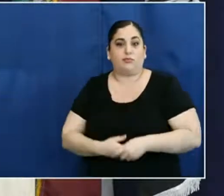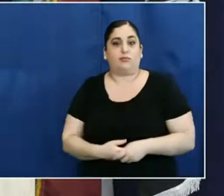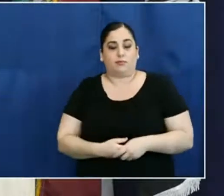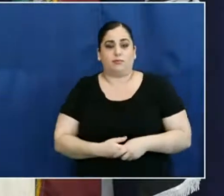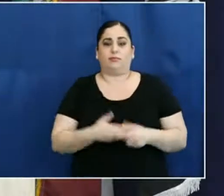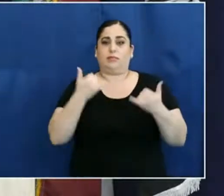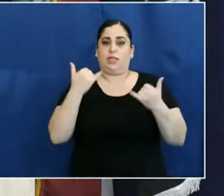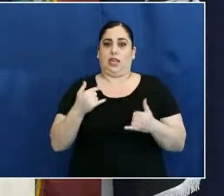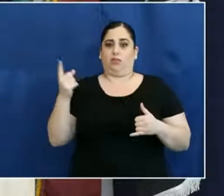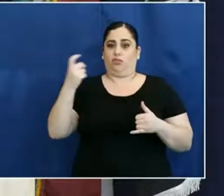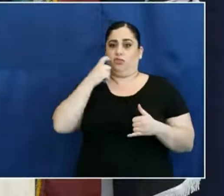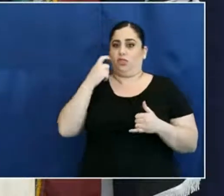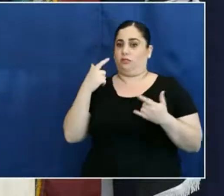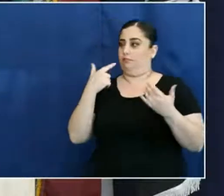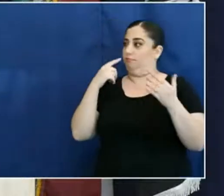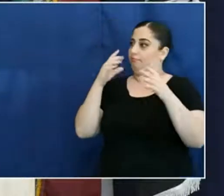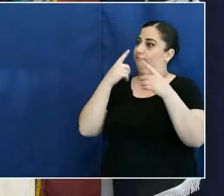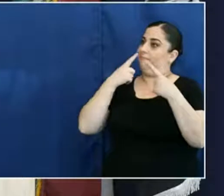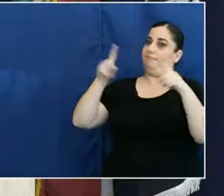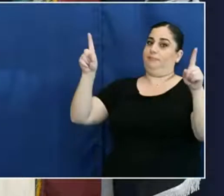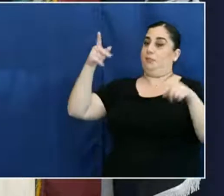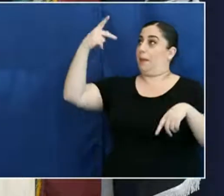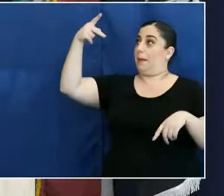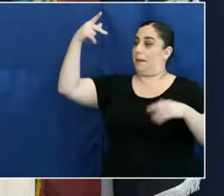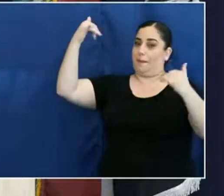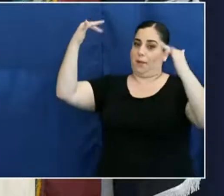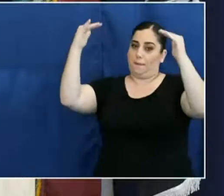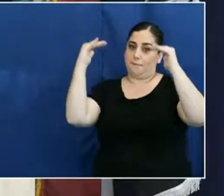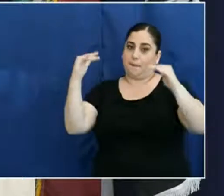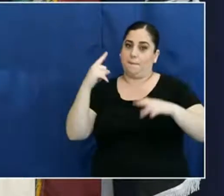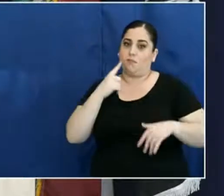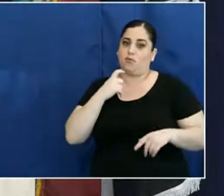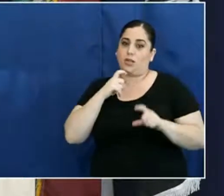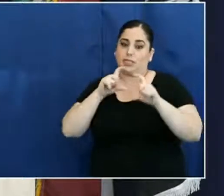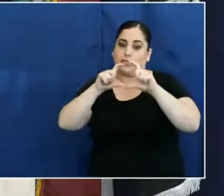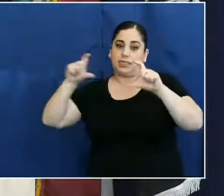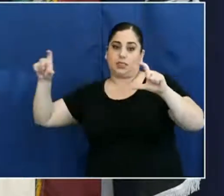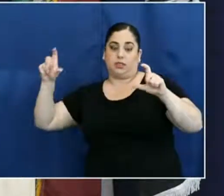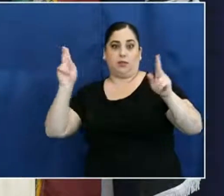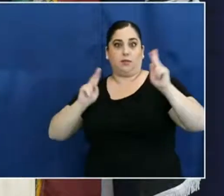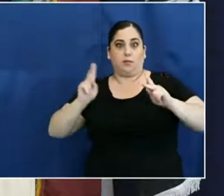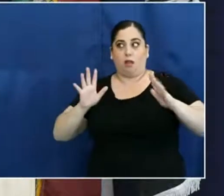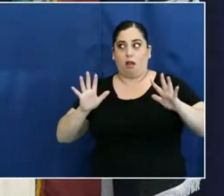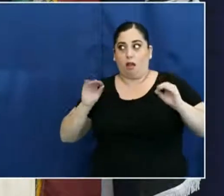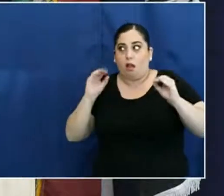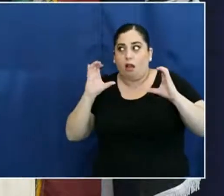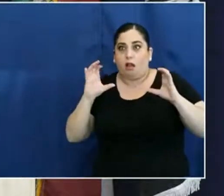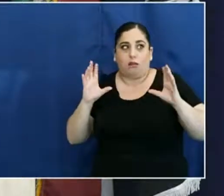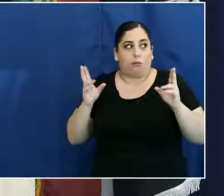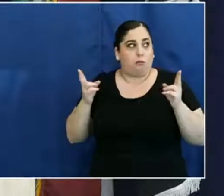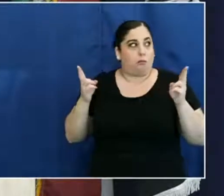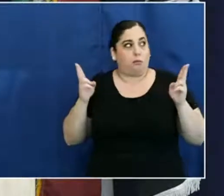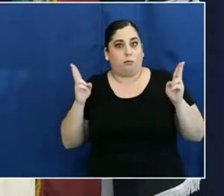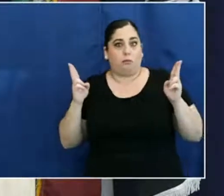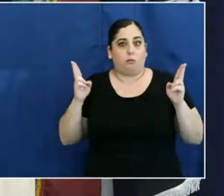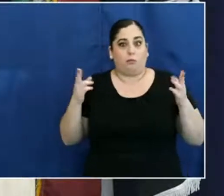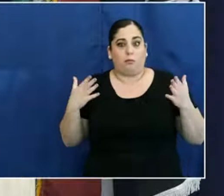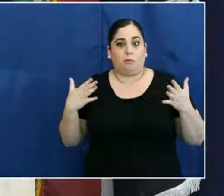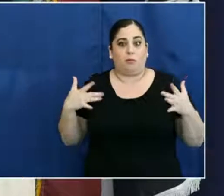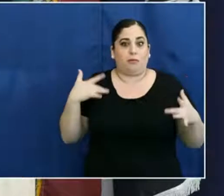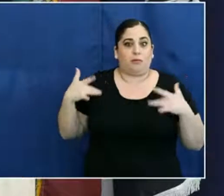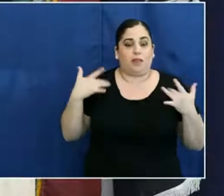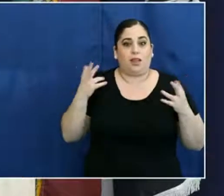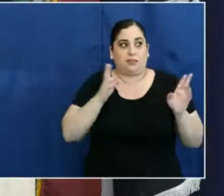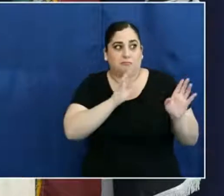already, there seems to be this sense of excitement in the air. People are starting to make plans again and very excited about doing so, and that includes traveling